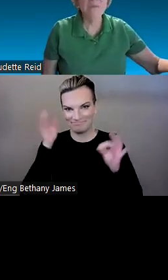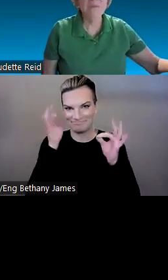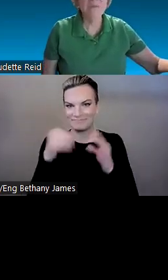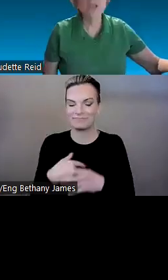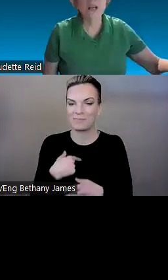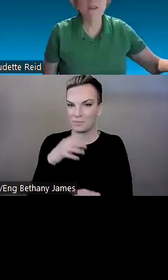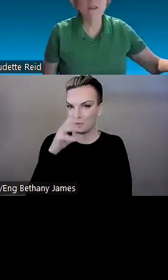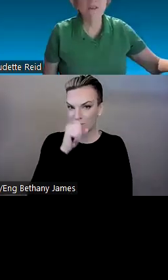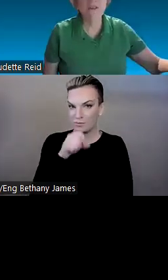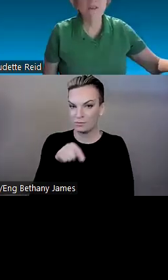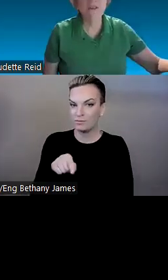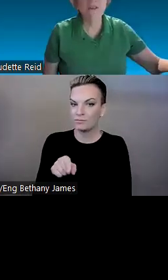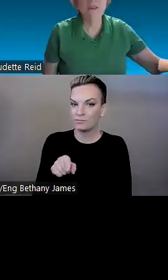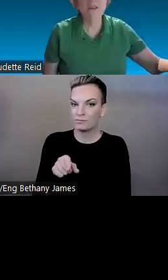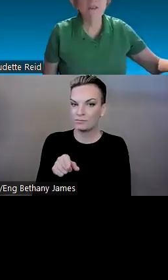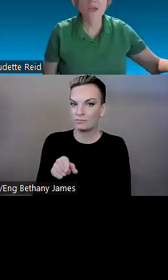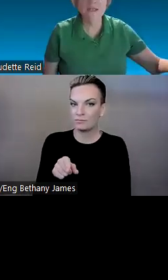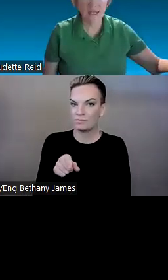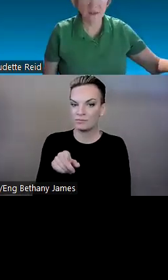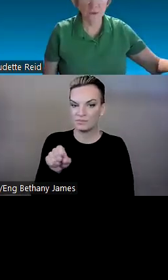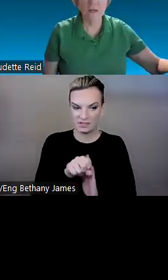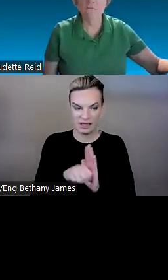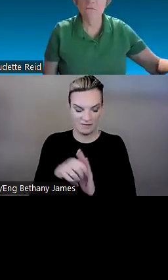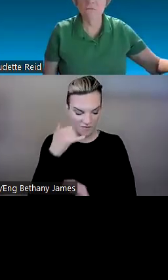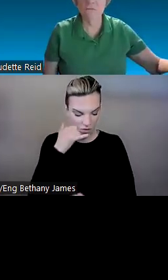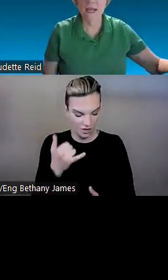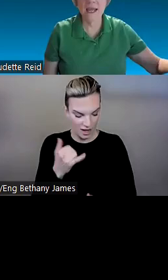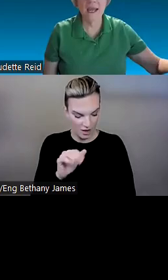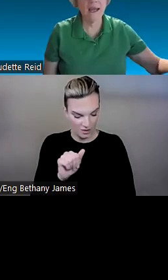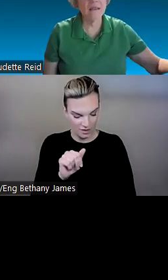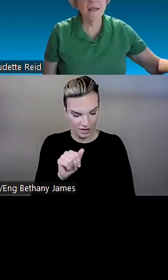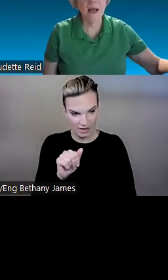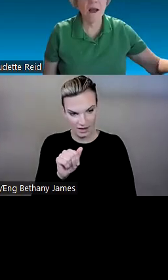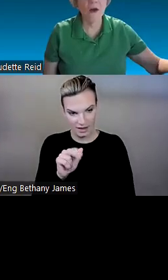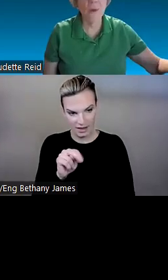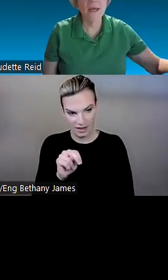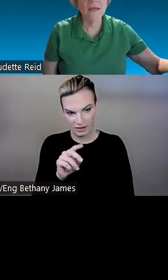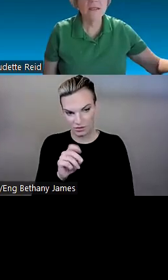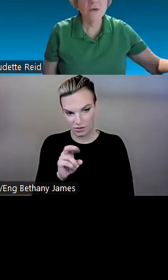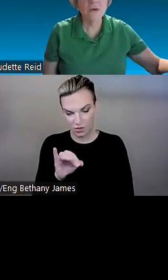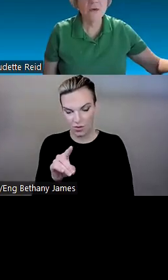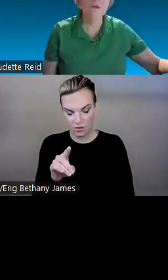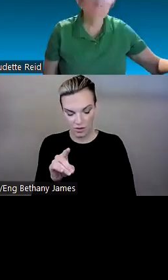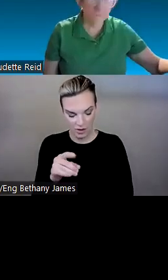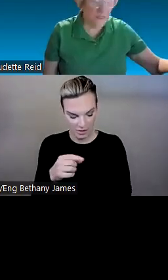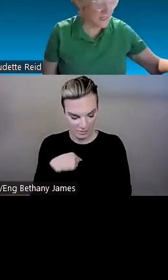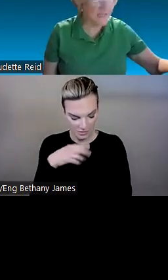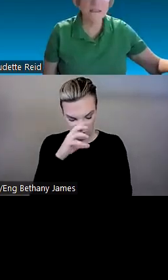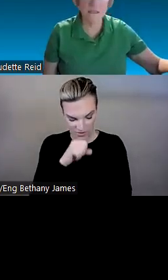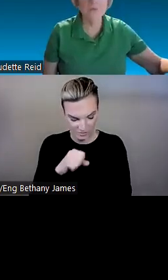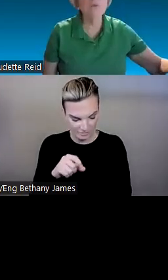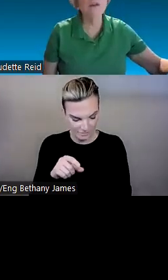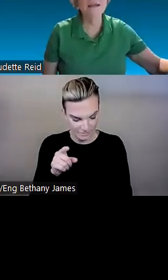And I'm assuming, Rochelle, that your state phone is an Android. And so the